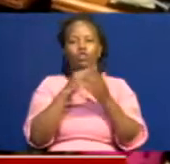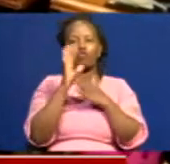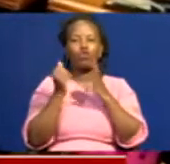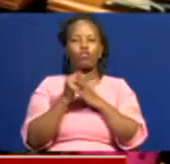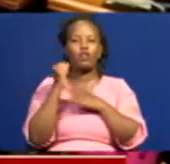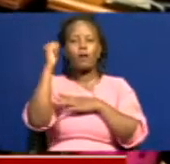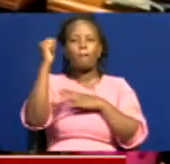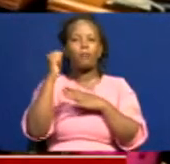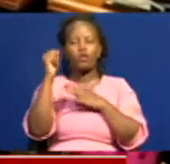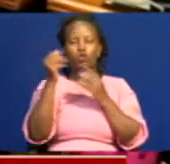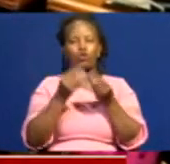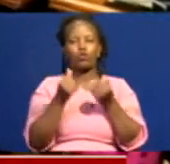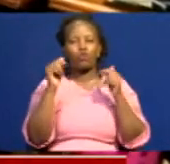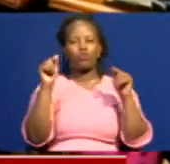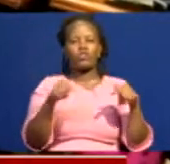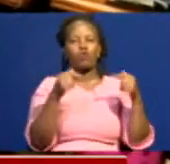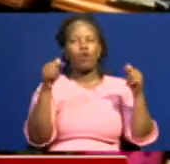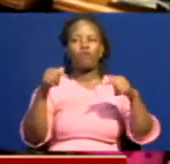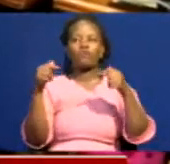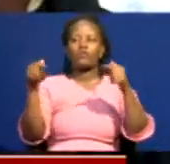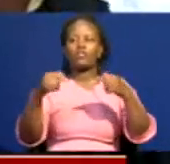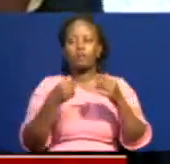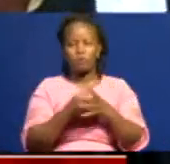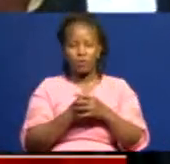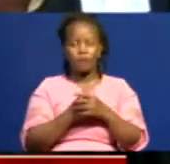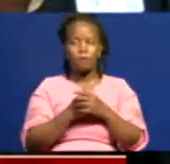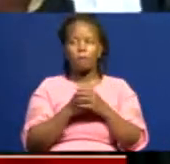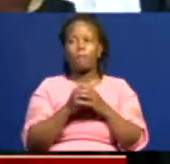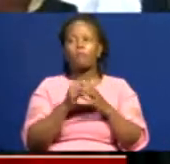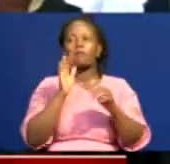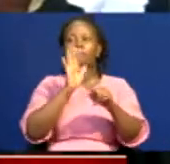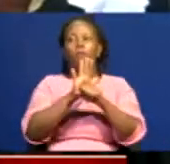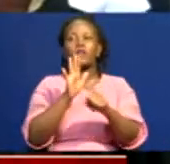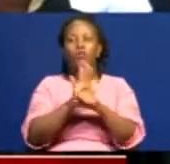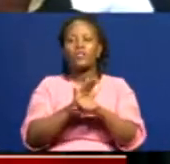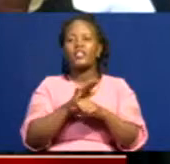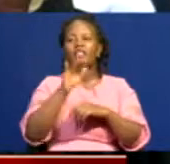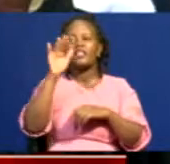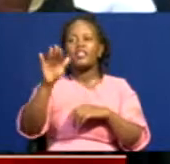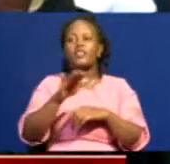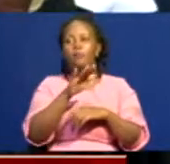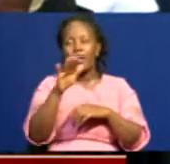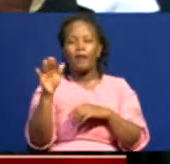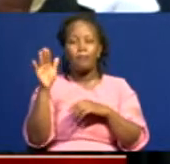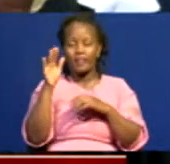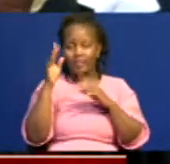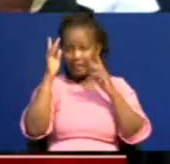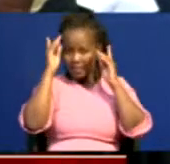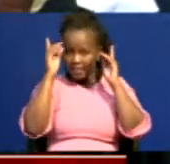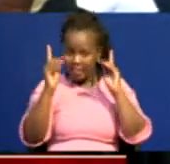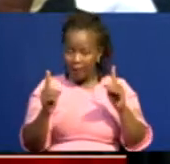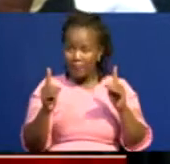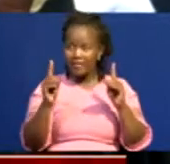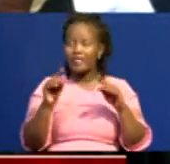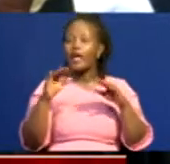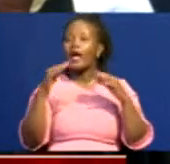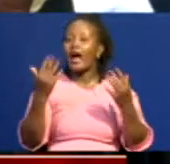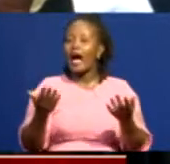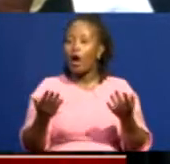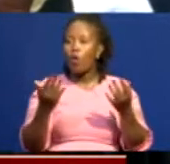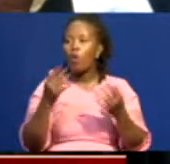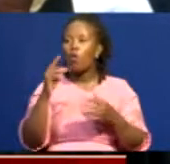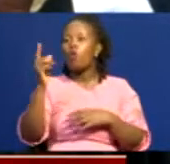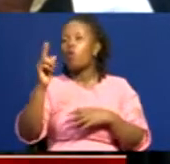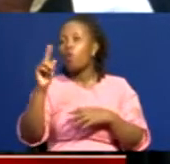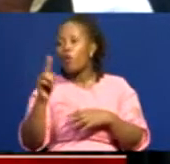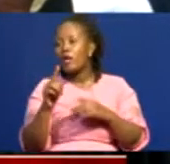disputes. And the minority in parliament determined how, when, and